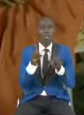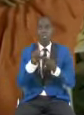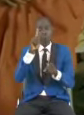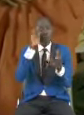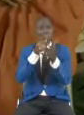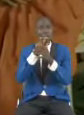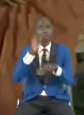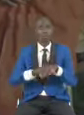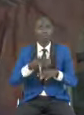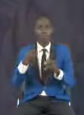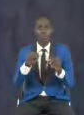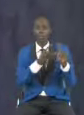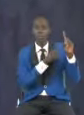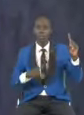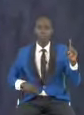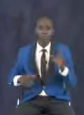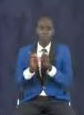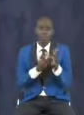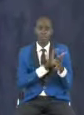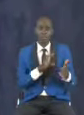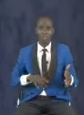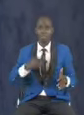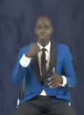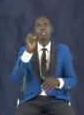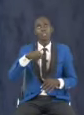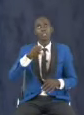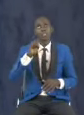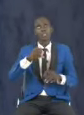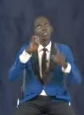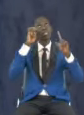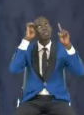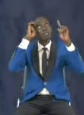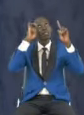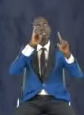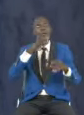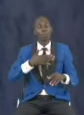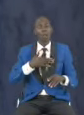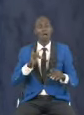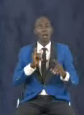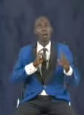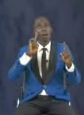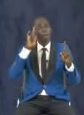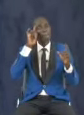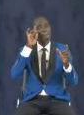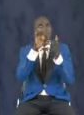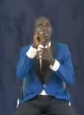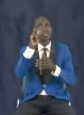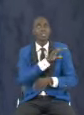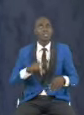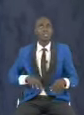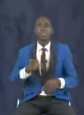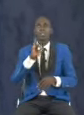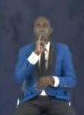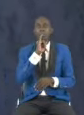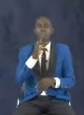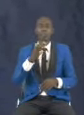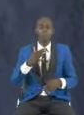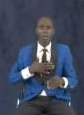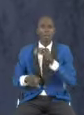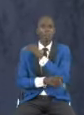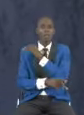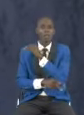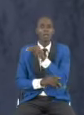Jesus Christ and you say, yes, it's mine. I believe Christ is my Passover. I